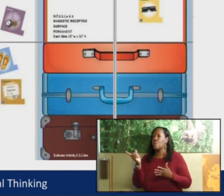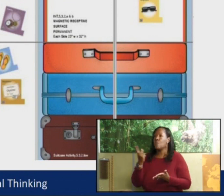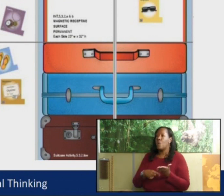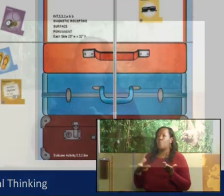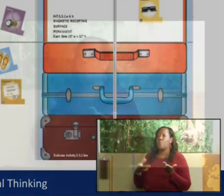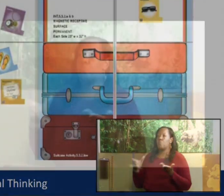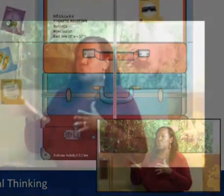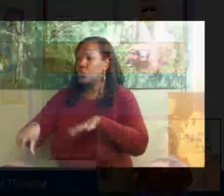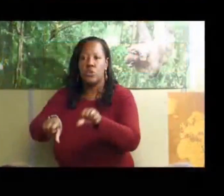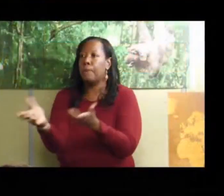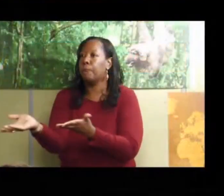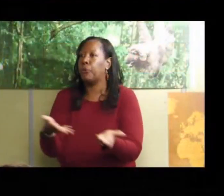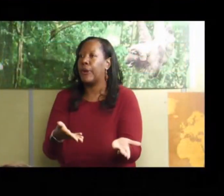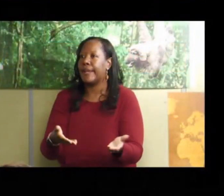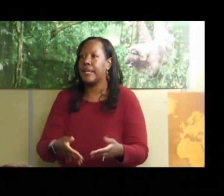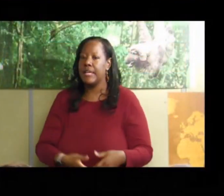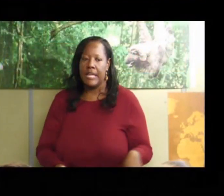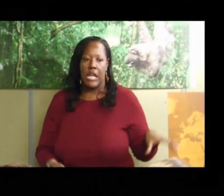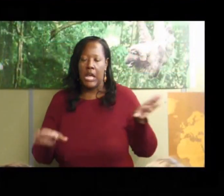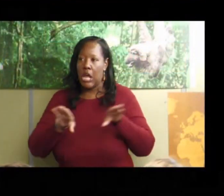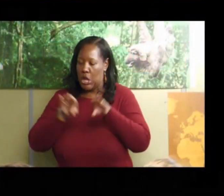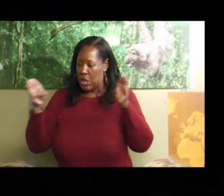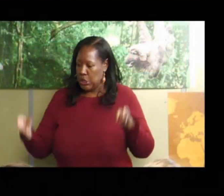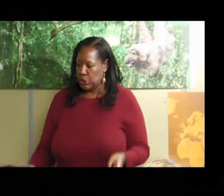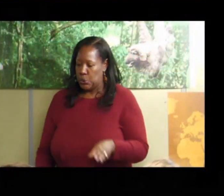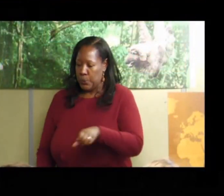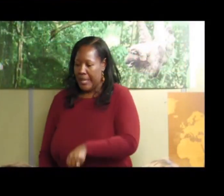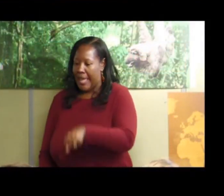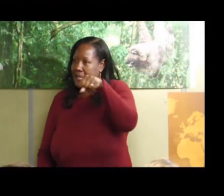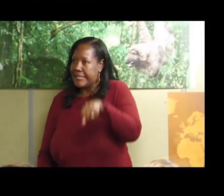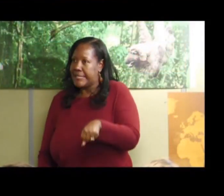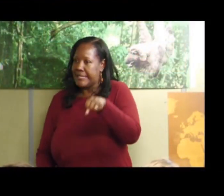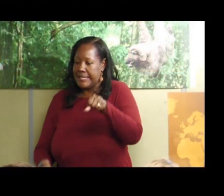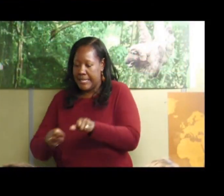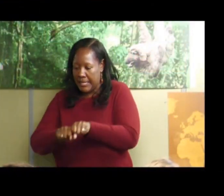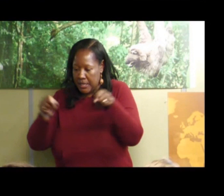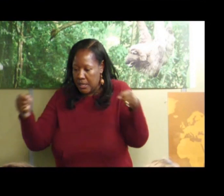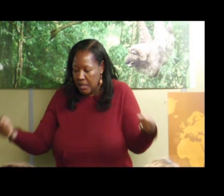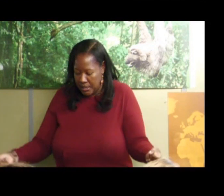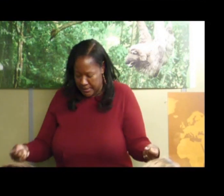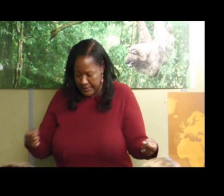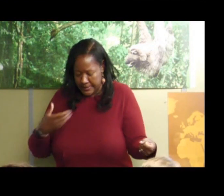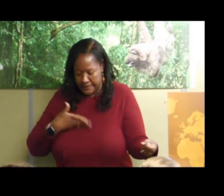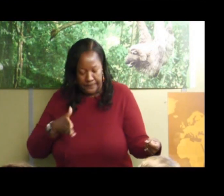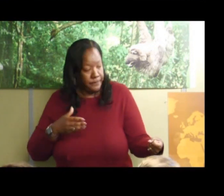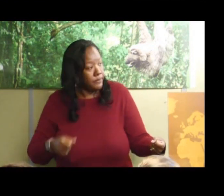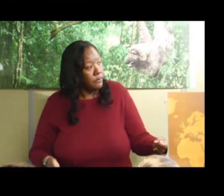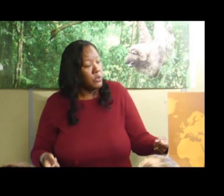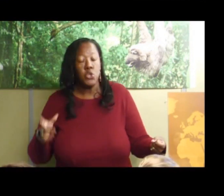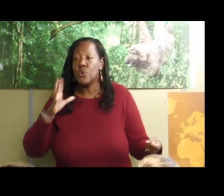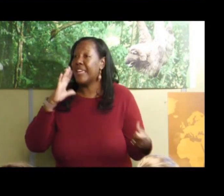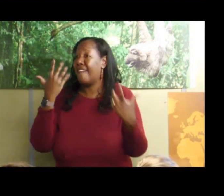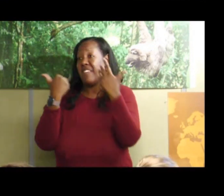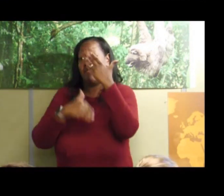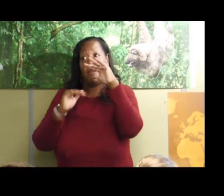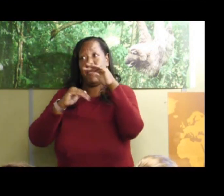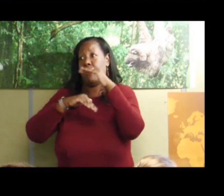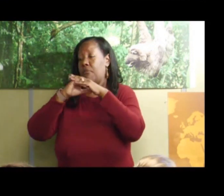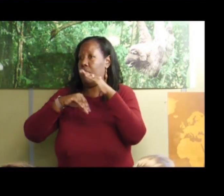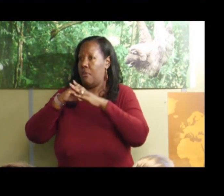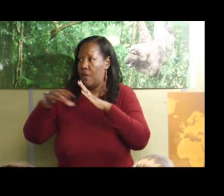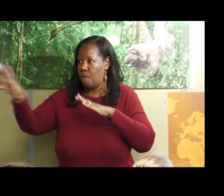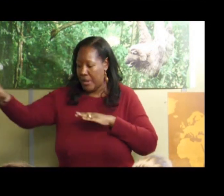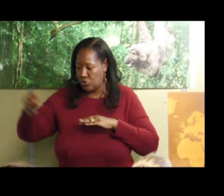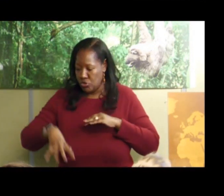it was, a suitcase, and you can choose sort of a limited number of things that you would bring